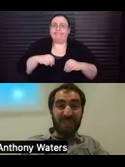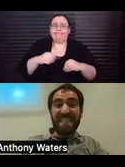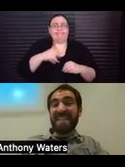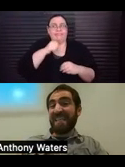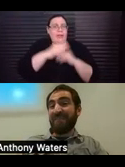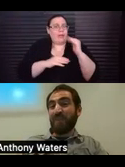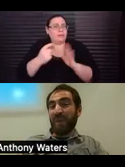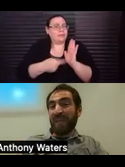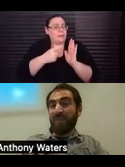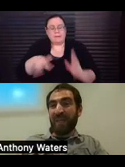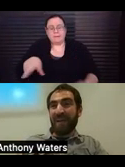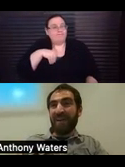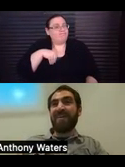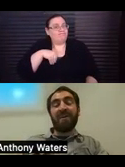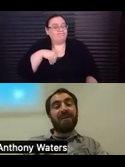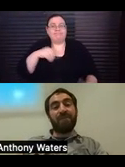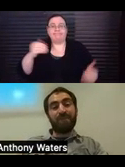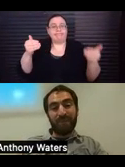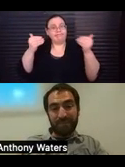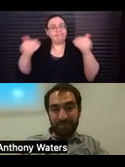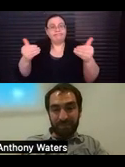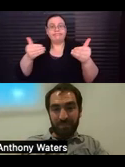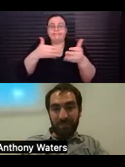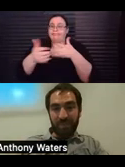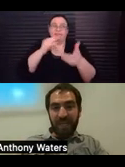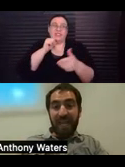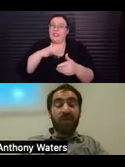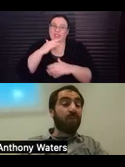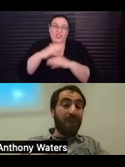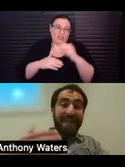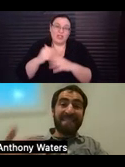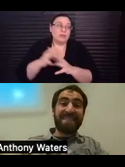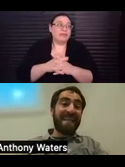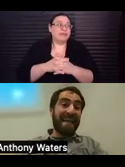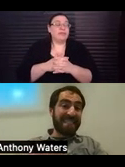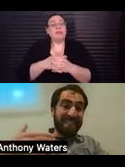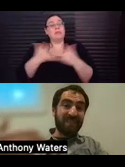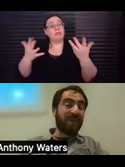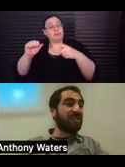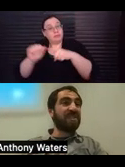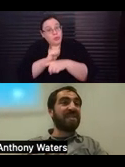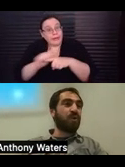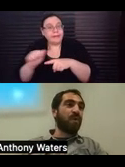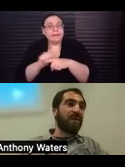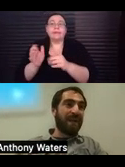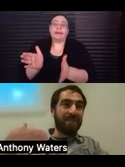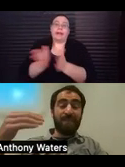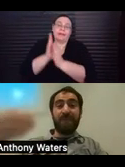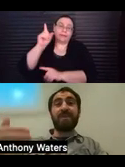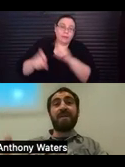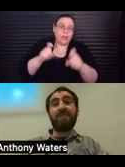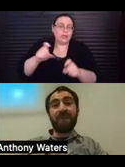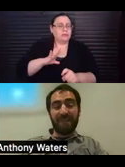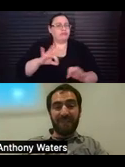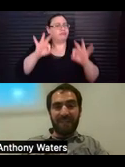and proceed even when we are uncomfortable. And so practicing asking these questions is a great way to